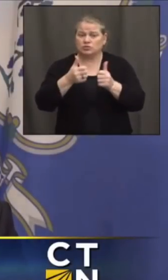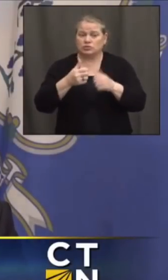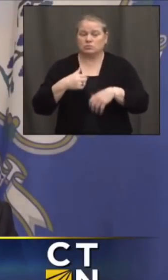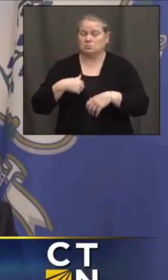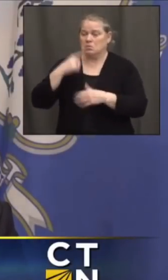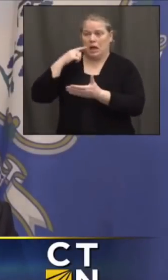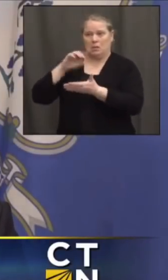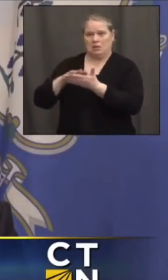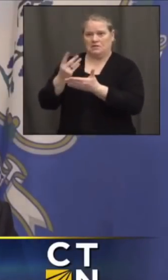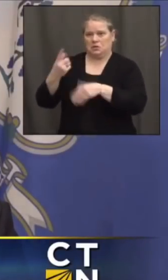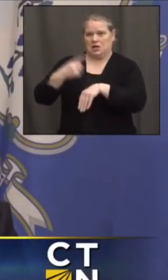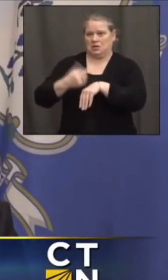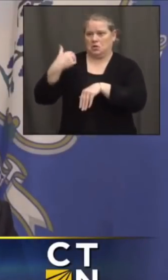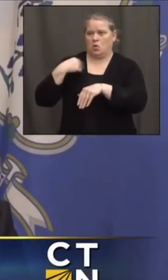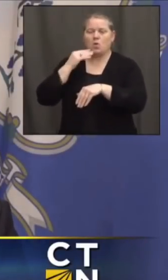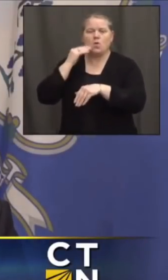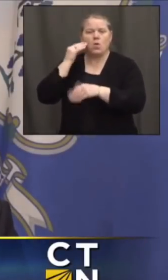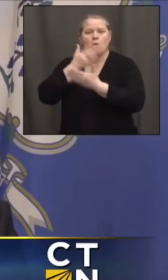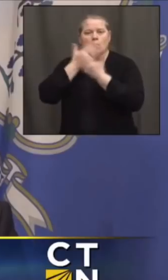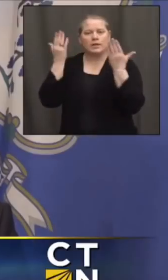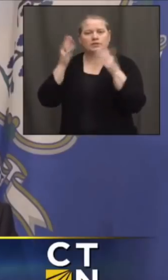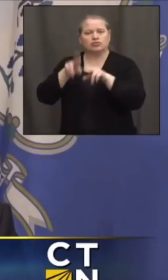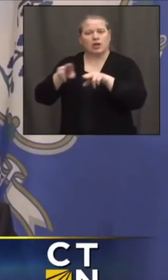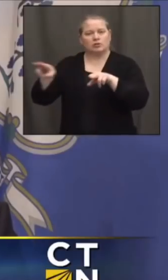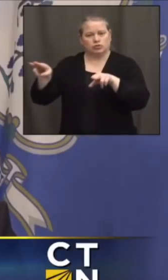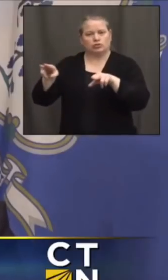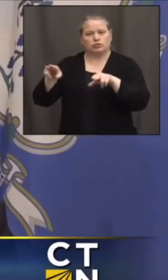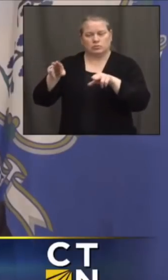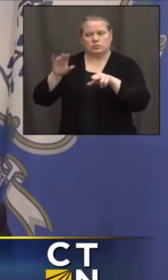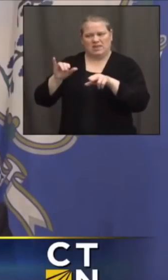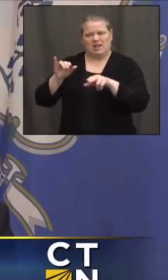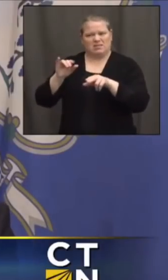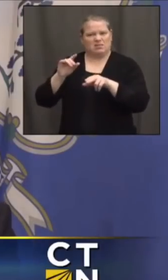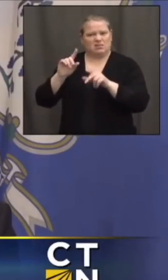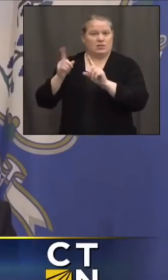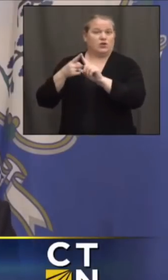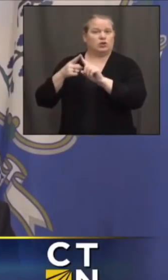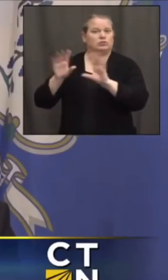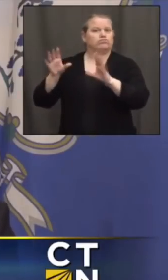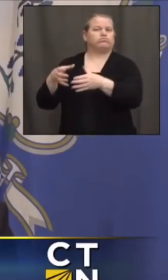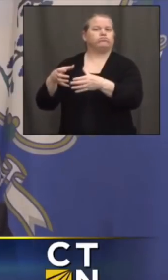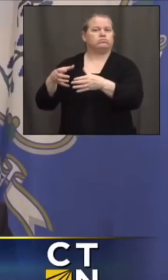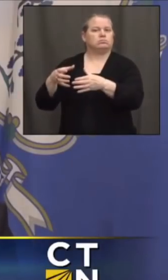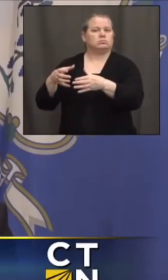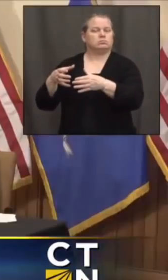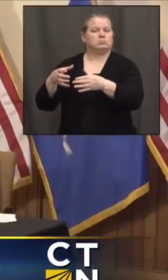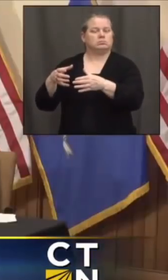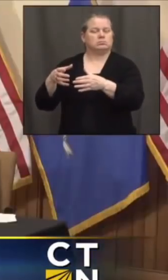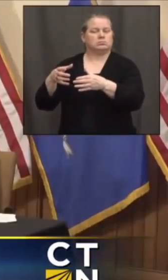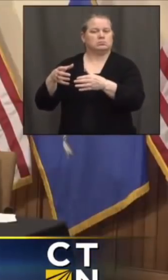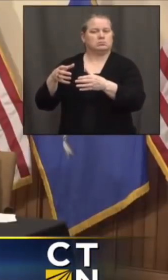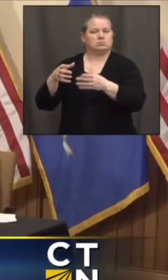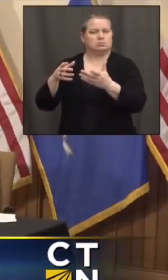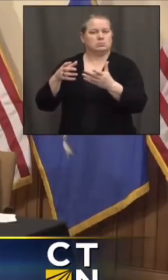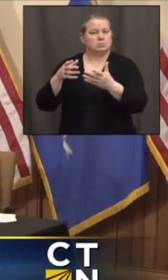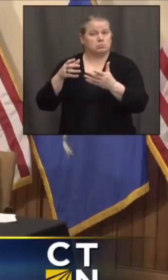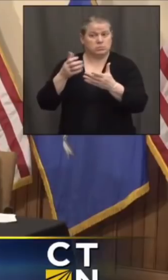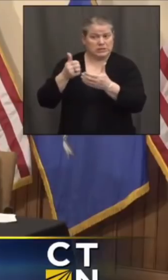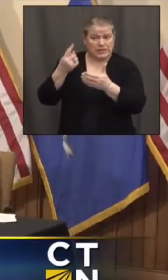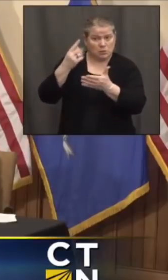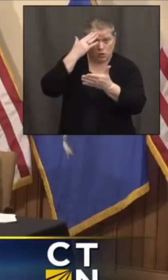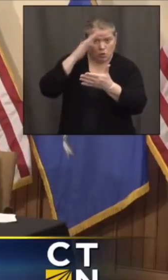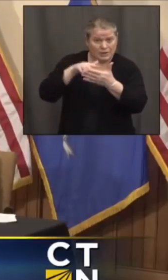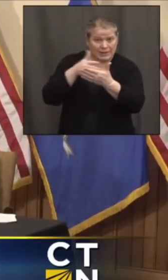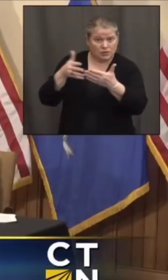settings anybody has done. The schedule from there, does anybody know? Yeah, I mean, there's been dozens going on around the